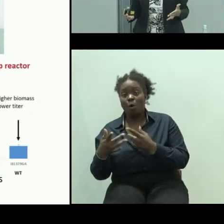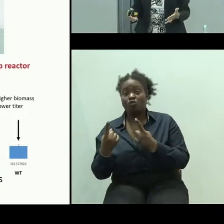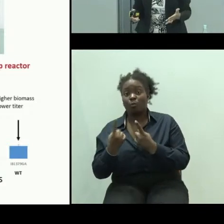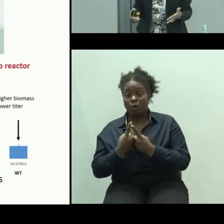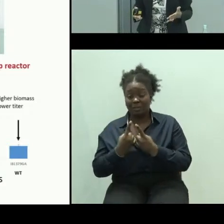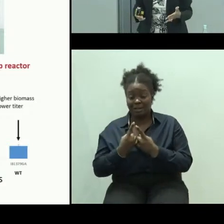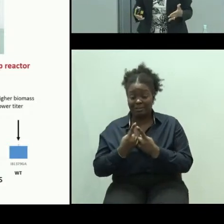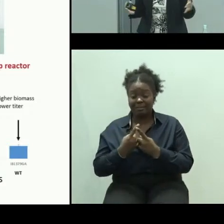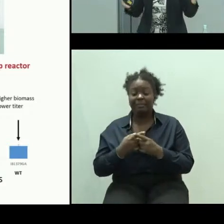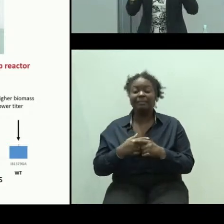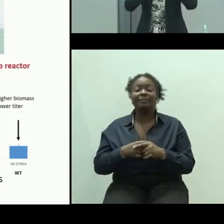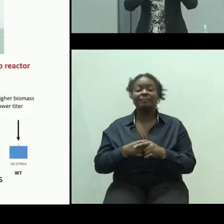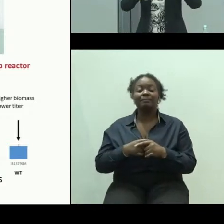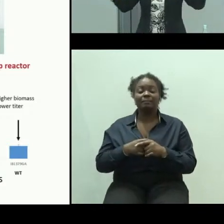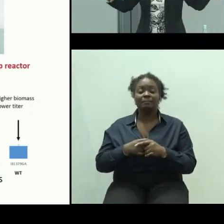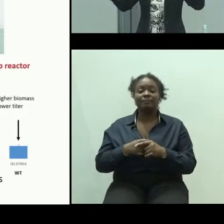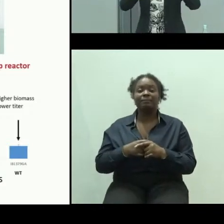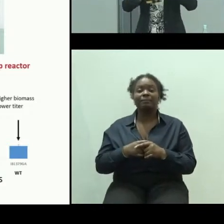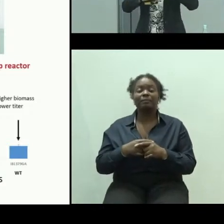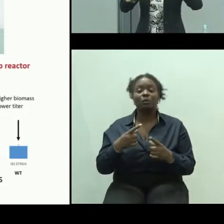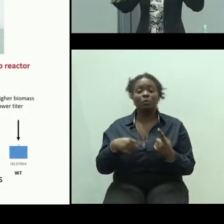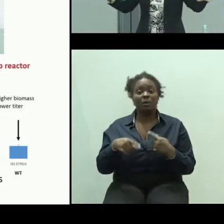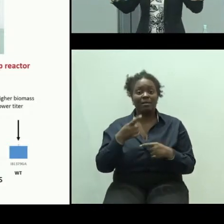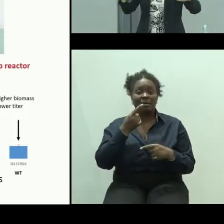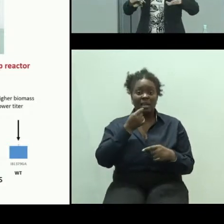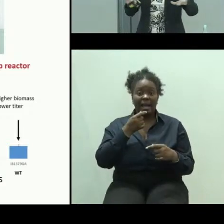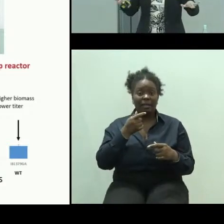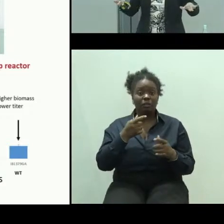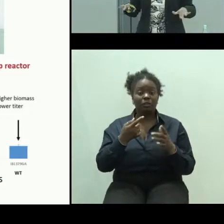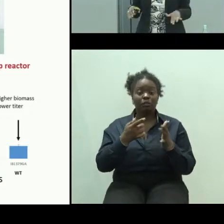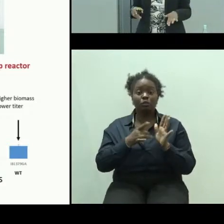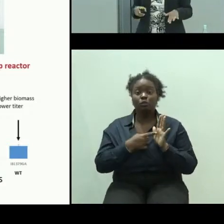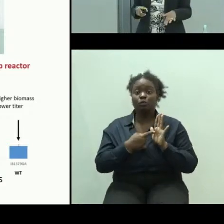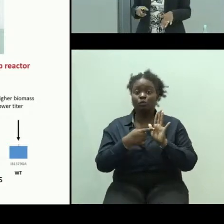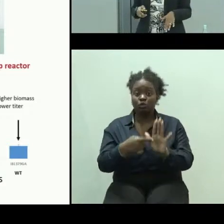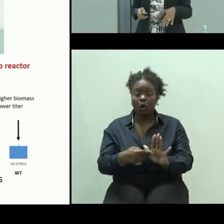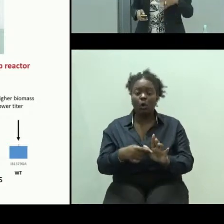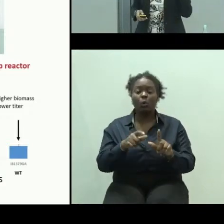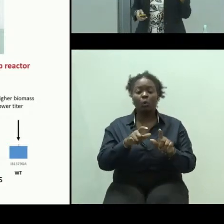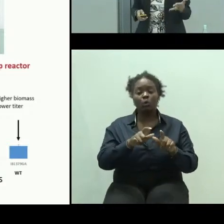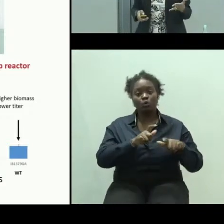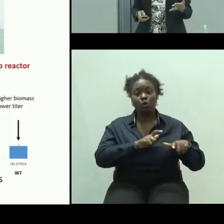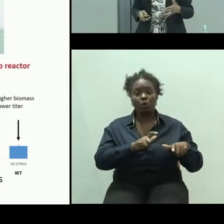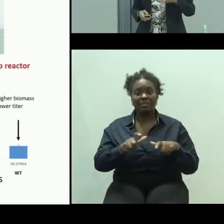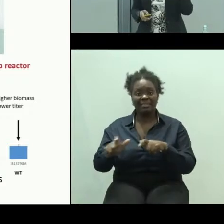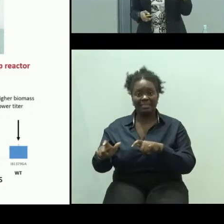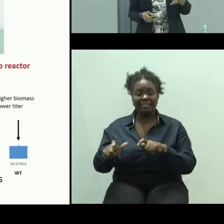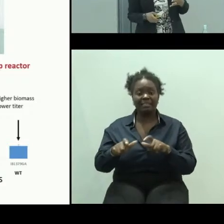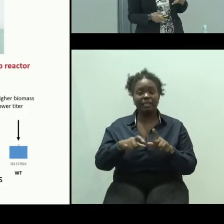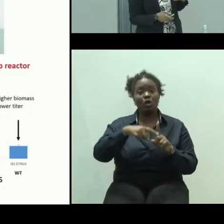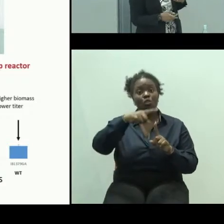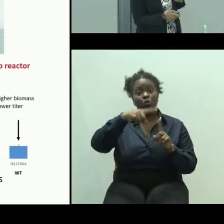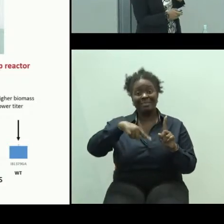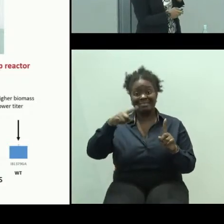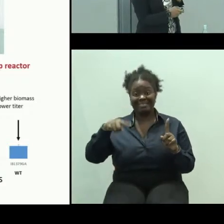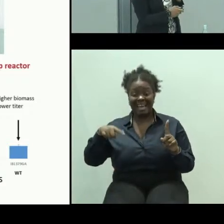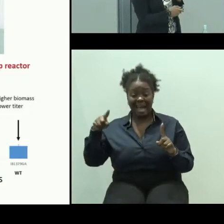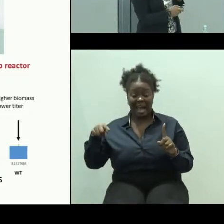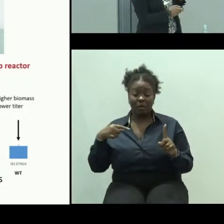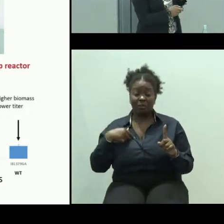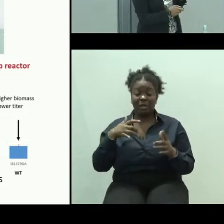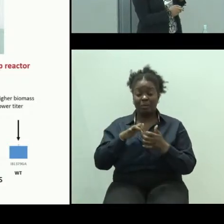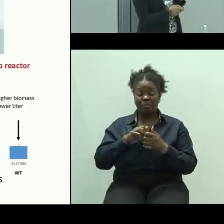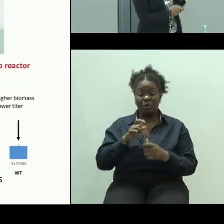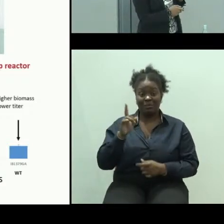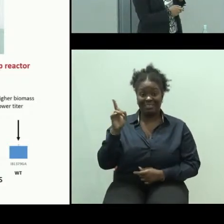is that we actually were able to show the consistency across scales, which is very nice. And then the other, I borrowed this line from my good friend Tony